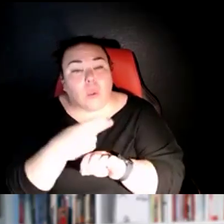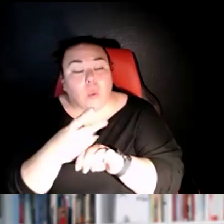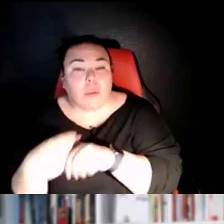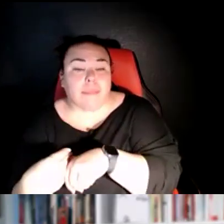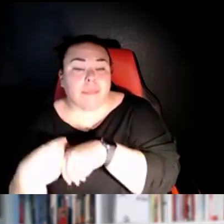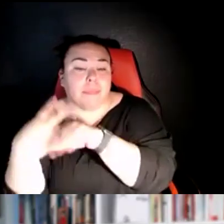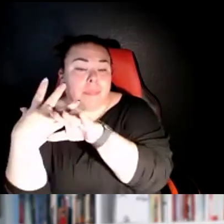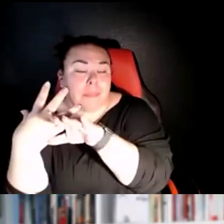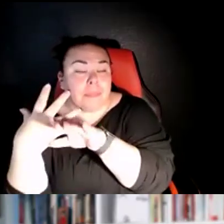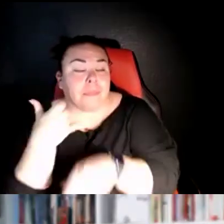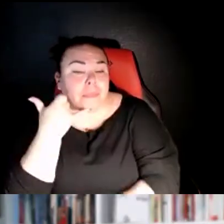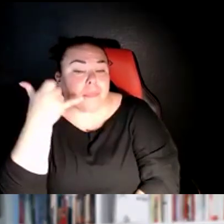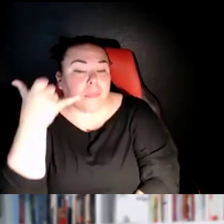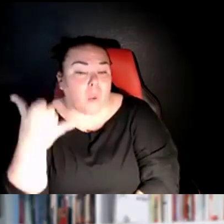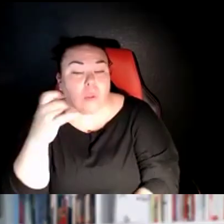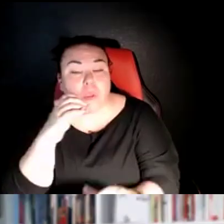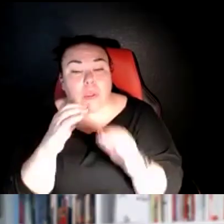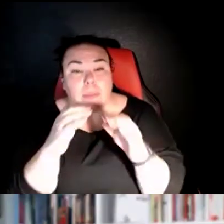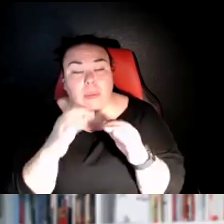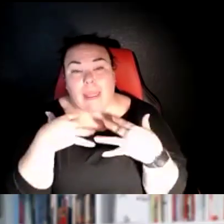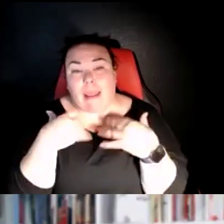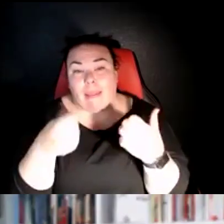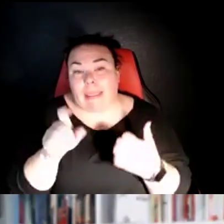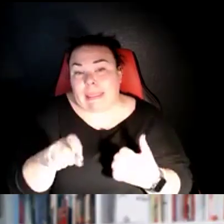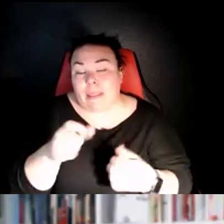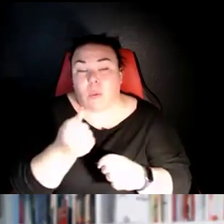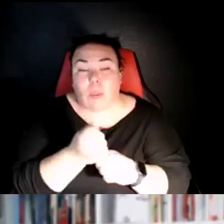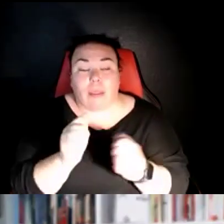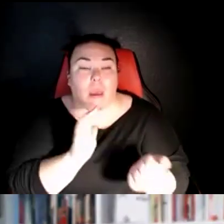health needs with our shelter clients.